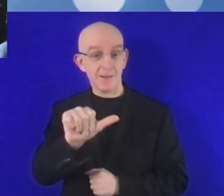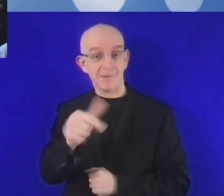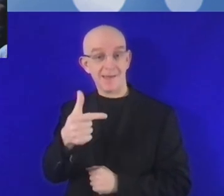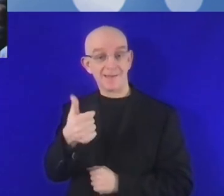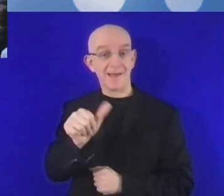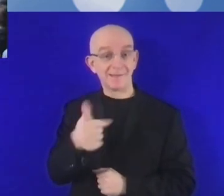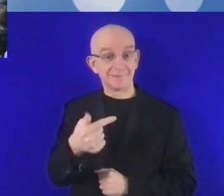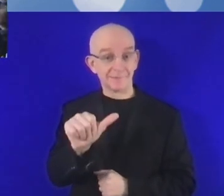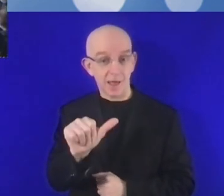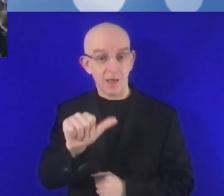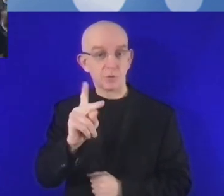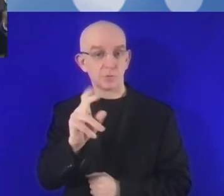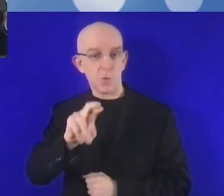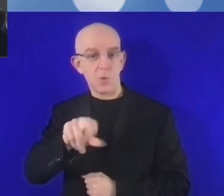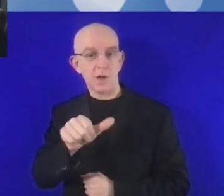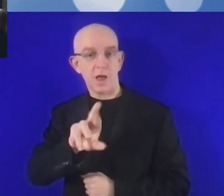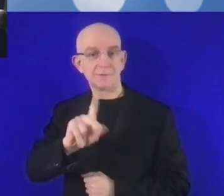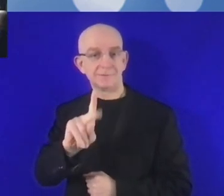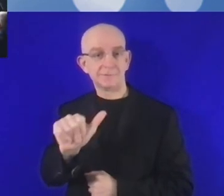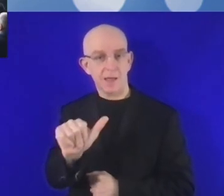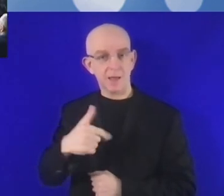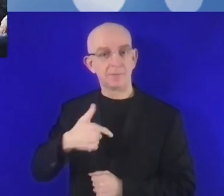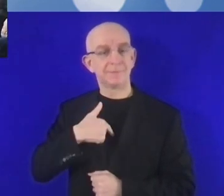at this most important and